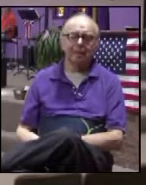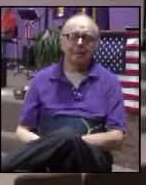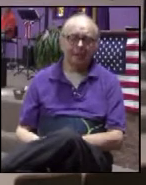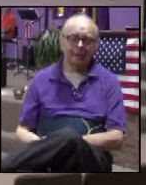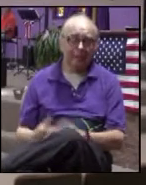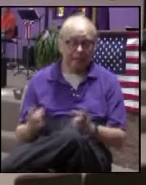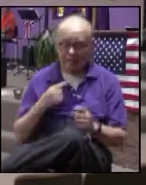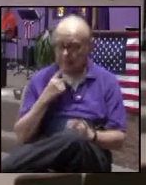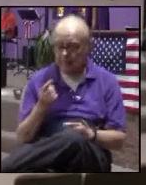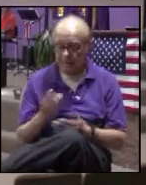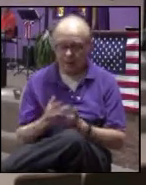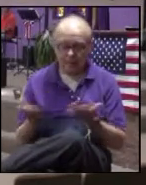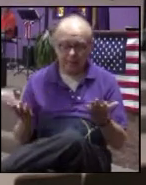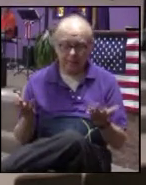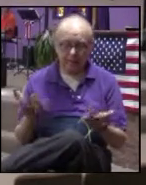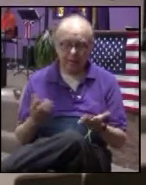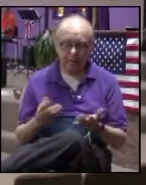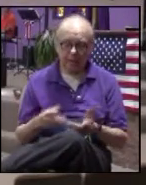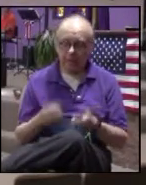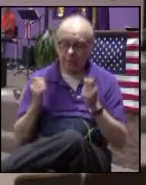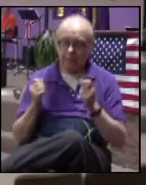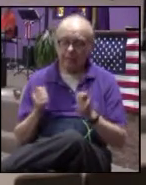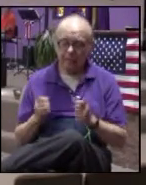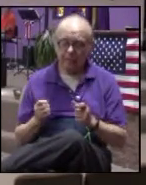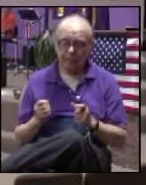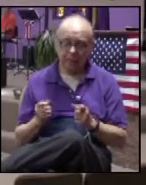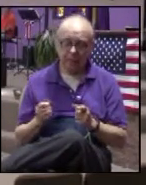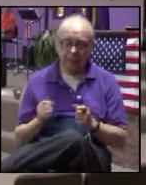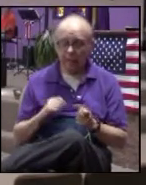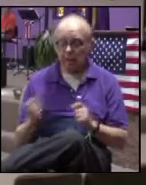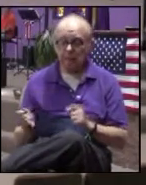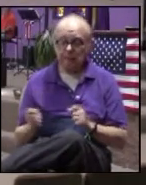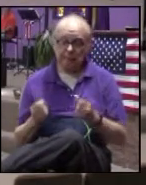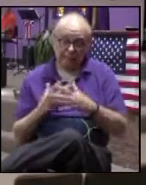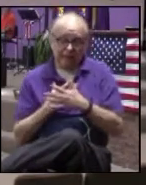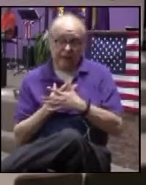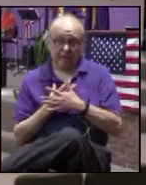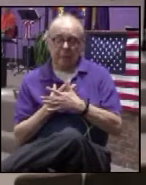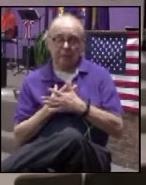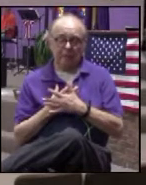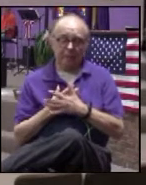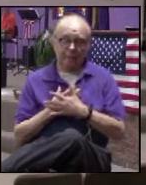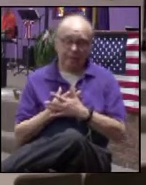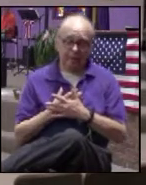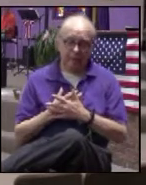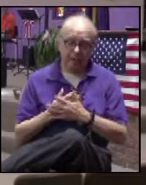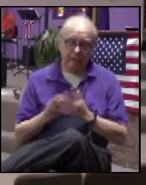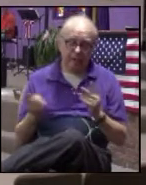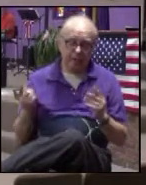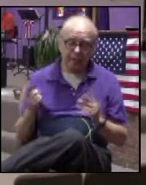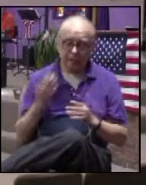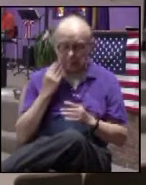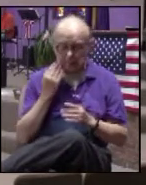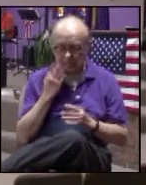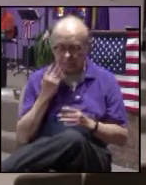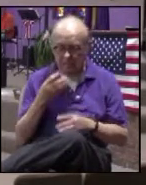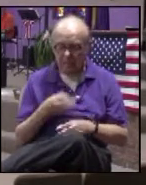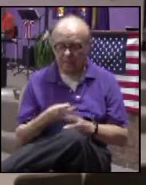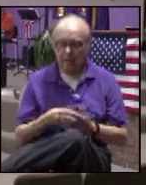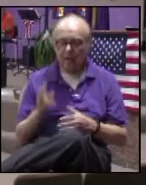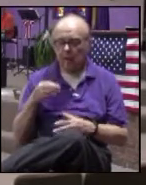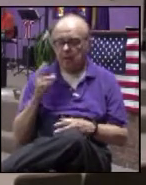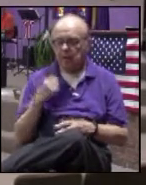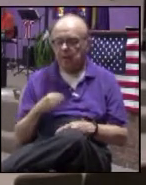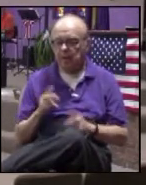Like we said, some of us would jump at those chances, others of us would shriek in fear. But the great source of our confidence isn't the fact that we were looking for